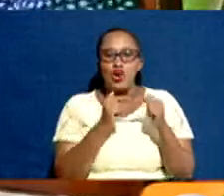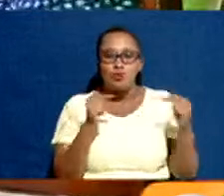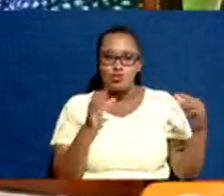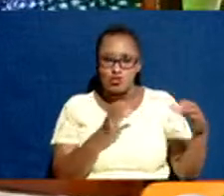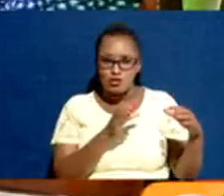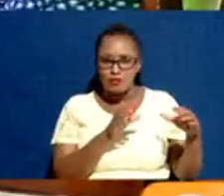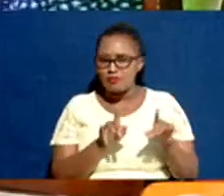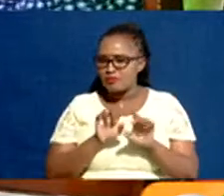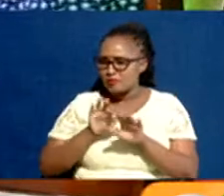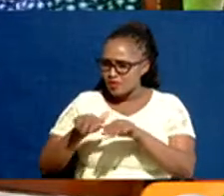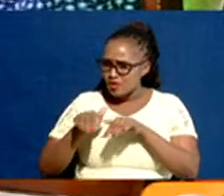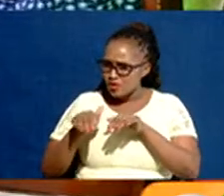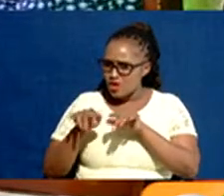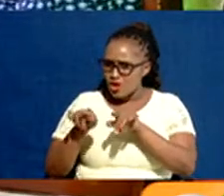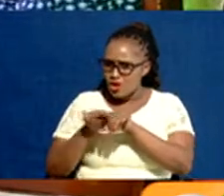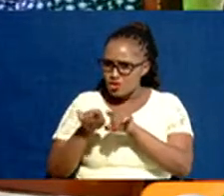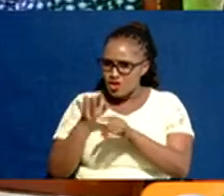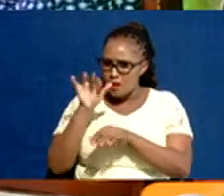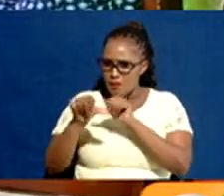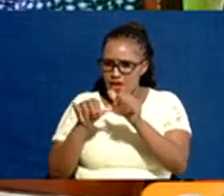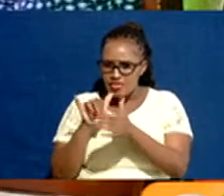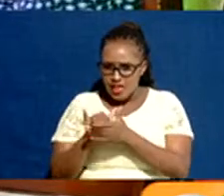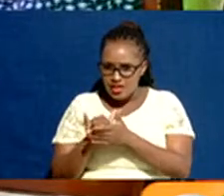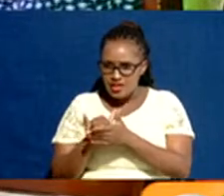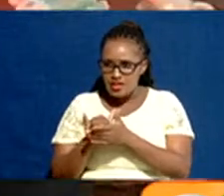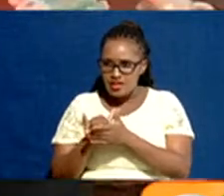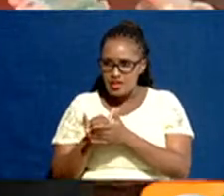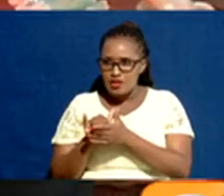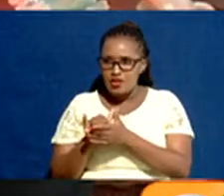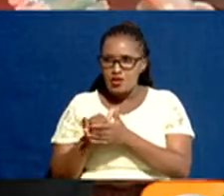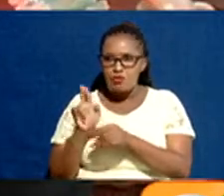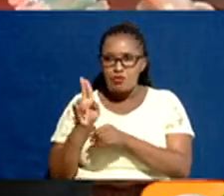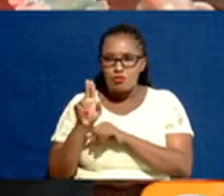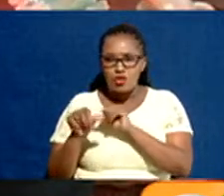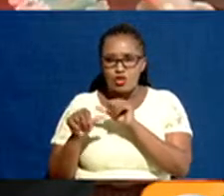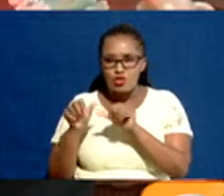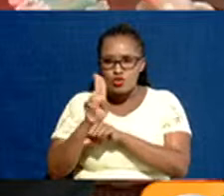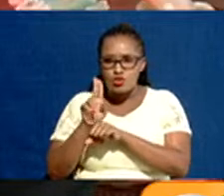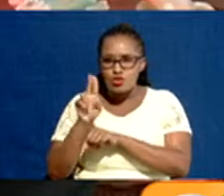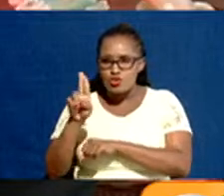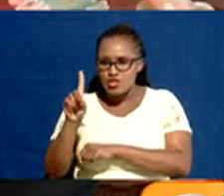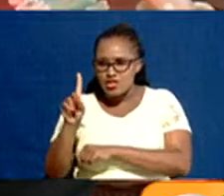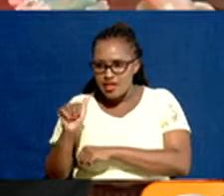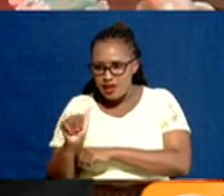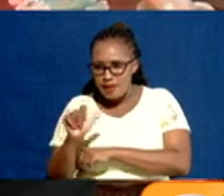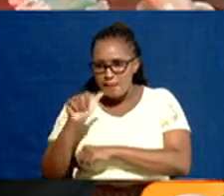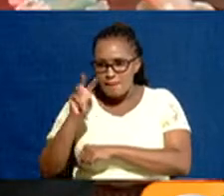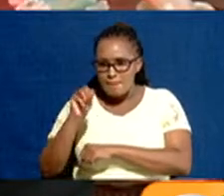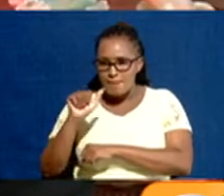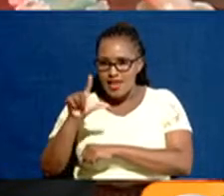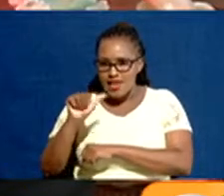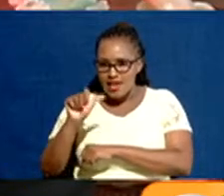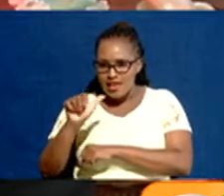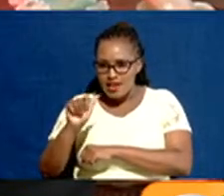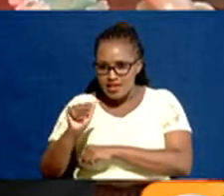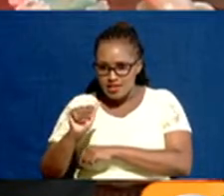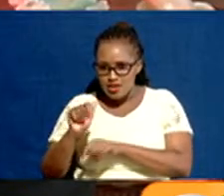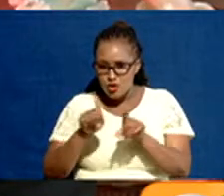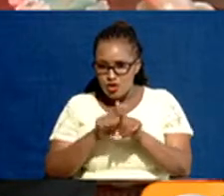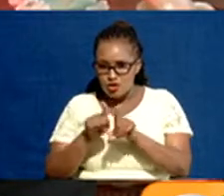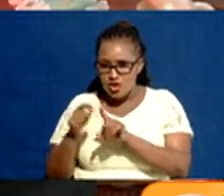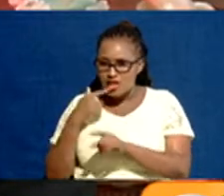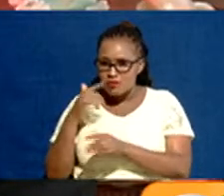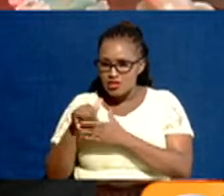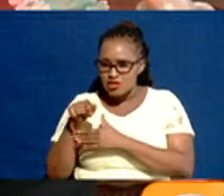bit, your new SecGen of UDA, Clifford Malala, is on record saying that you